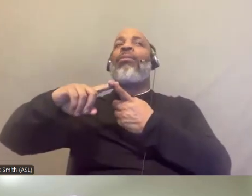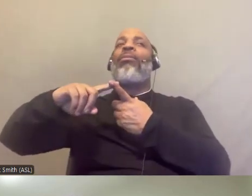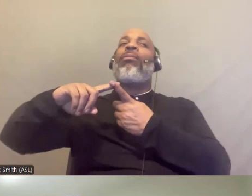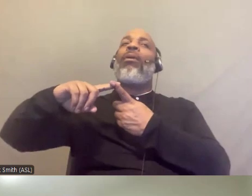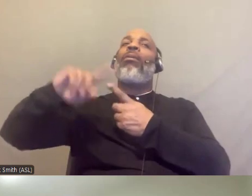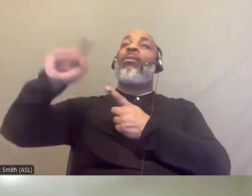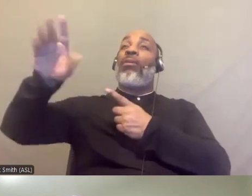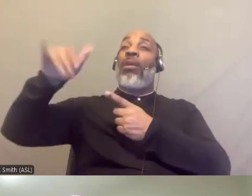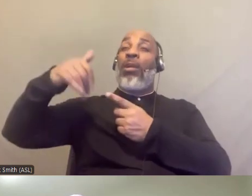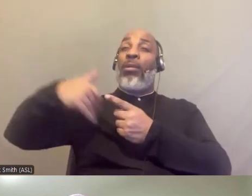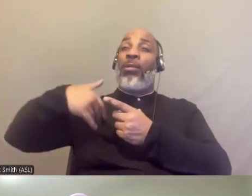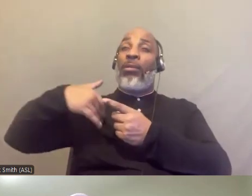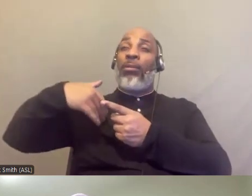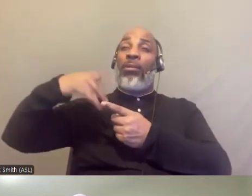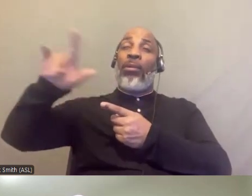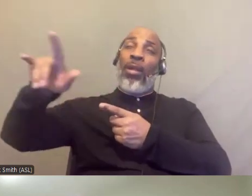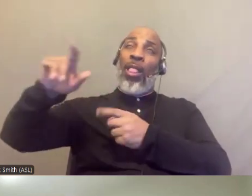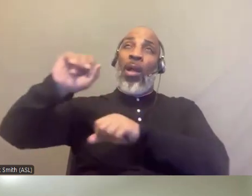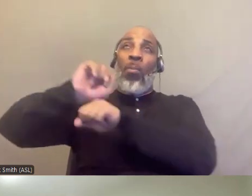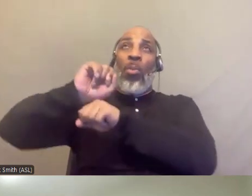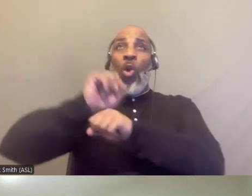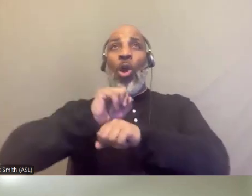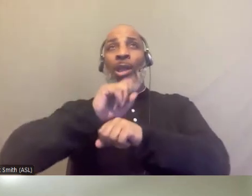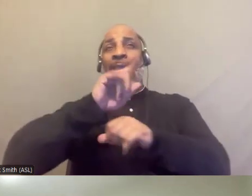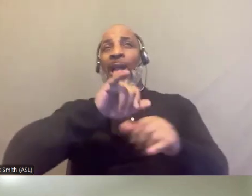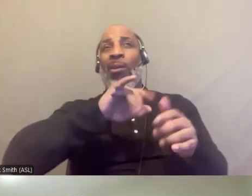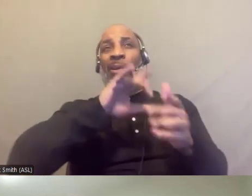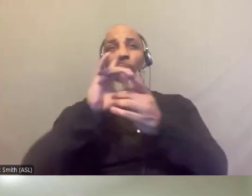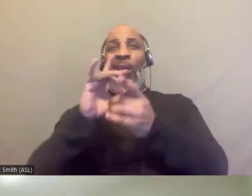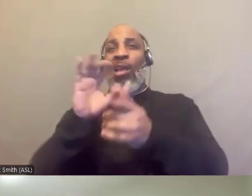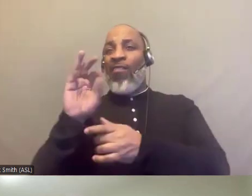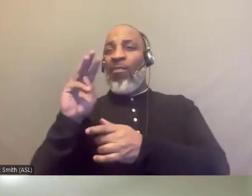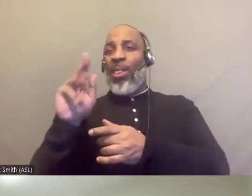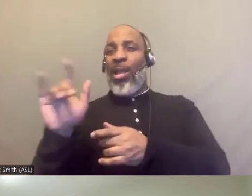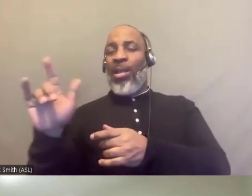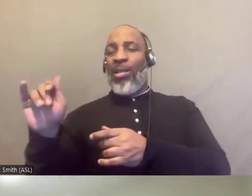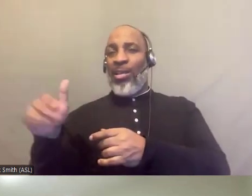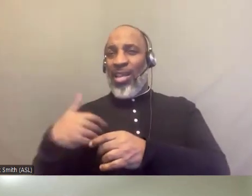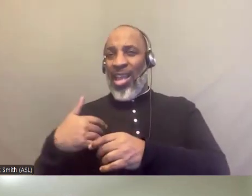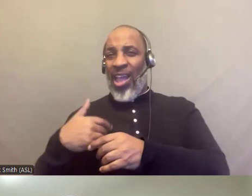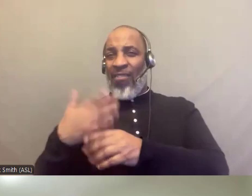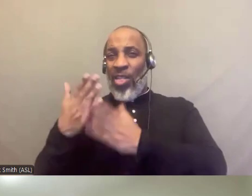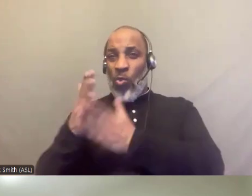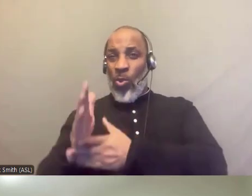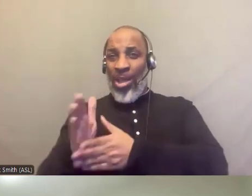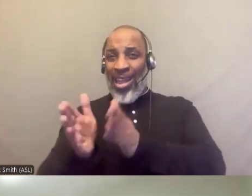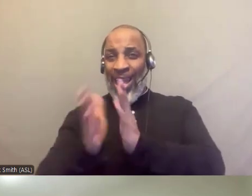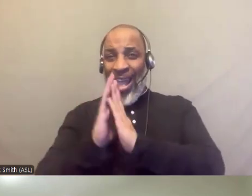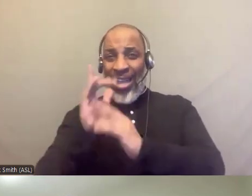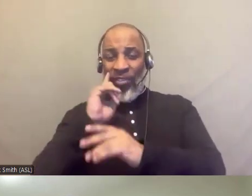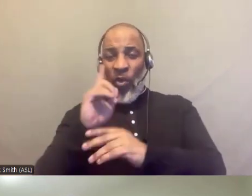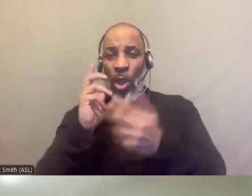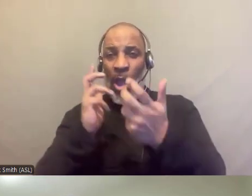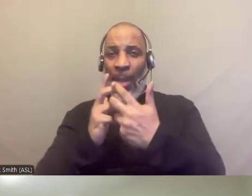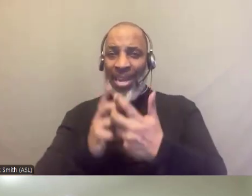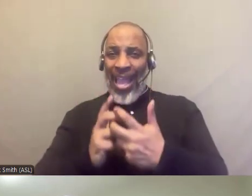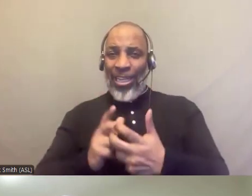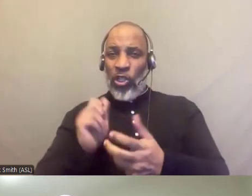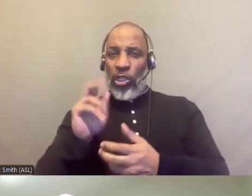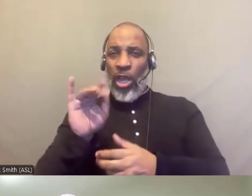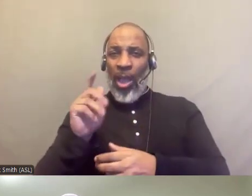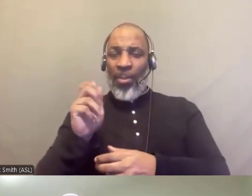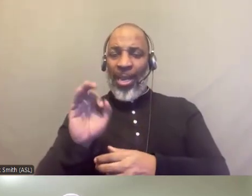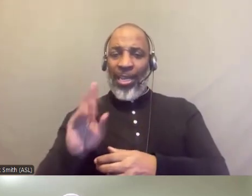And does he have, even though his employer is not subject to the FMLA, does he have at least the right to ask for an accommodation of a leave of absence?